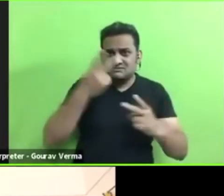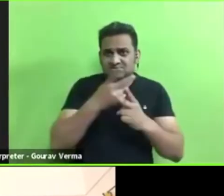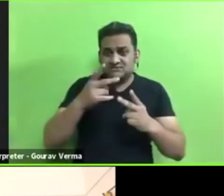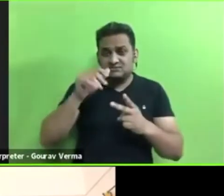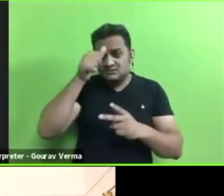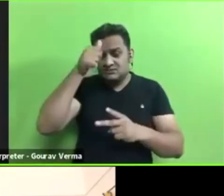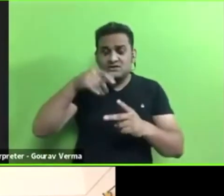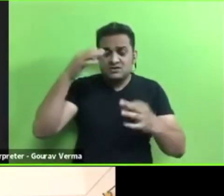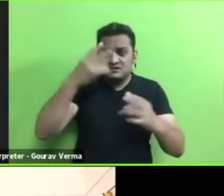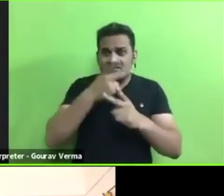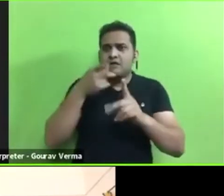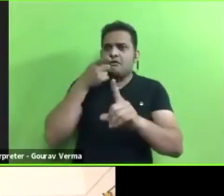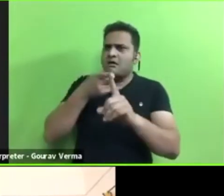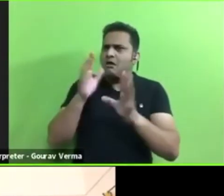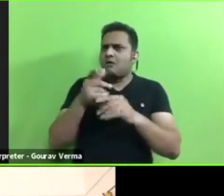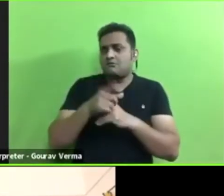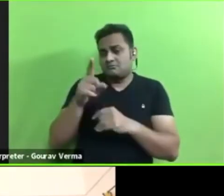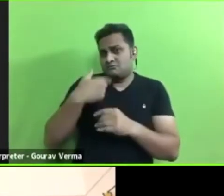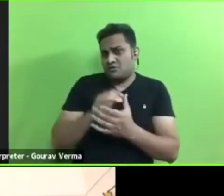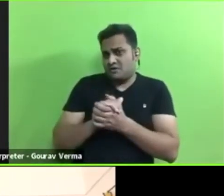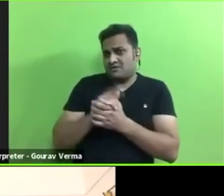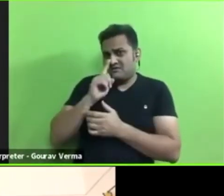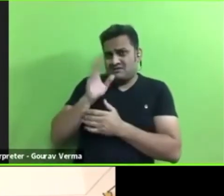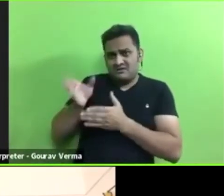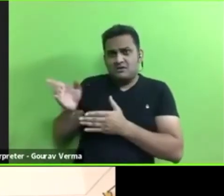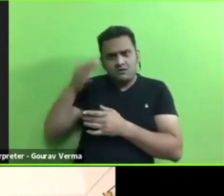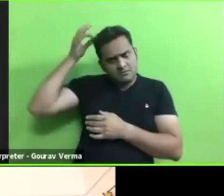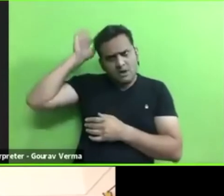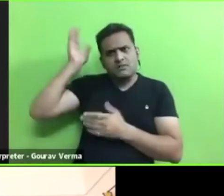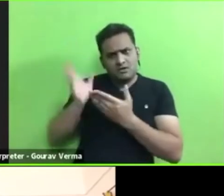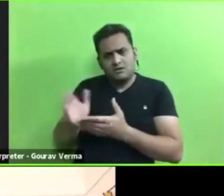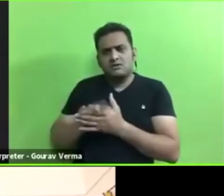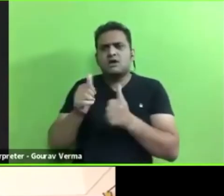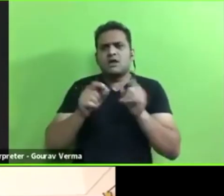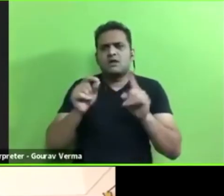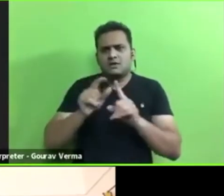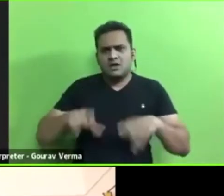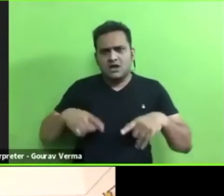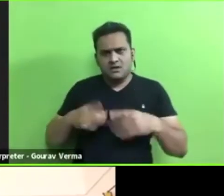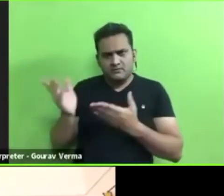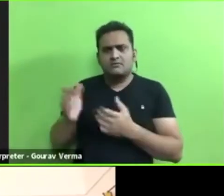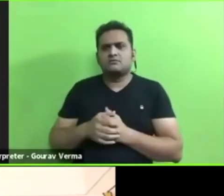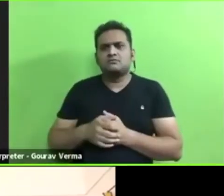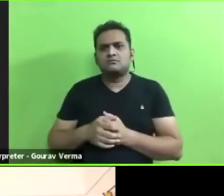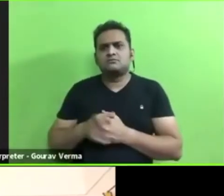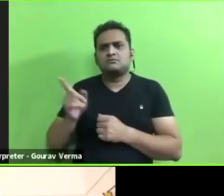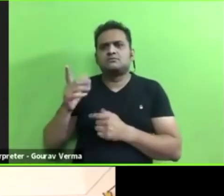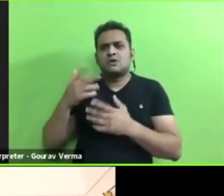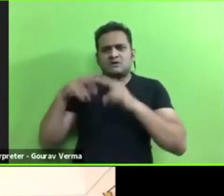Yes. And a colleague of mine, herself a Brahmin from Andhra Pradesh, uncovered in her